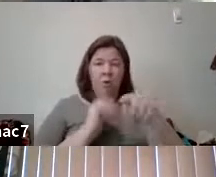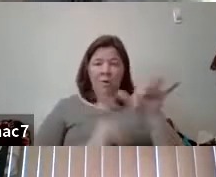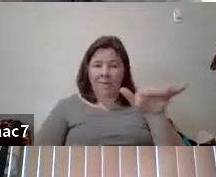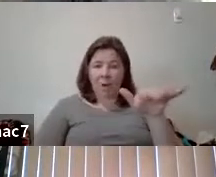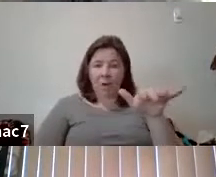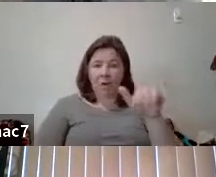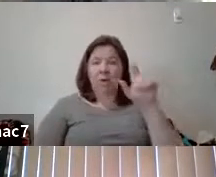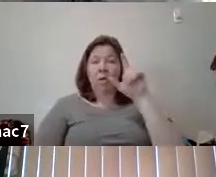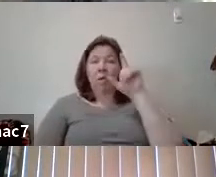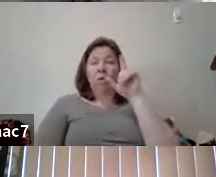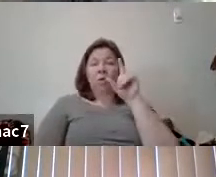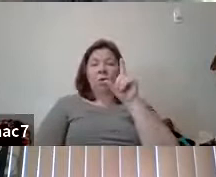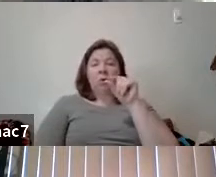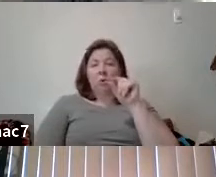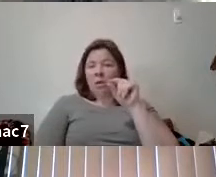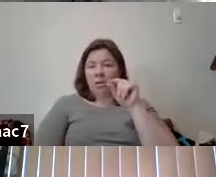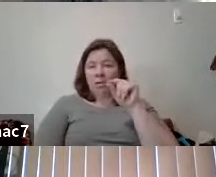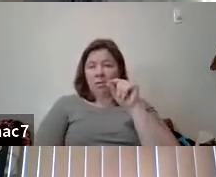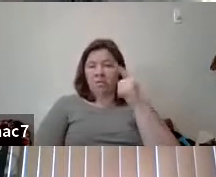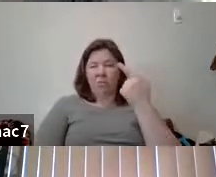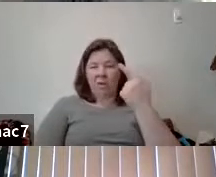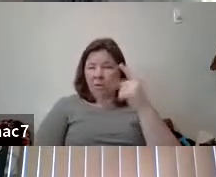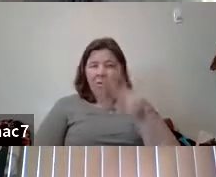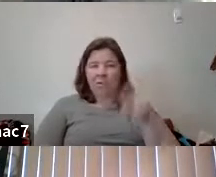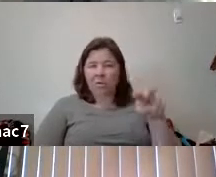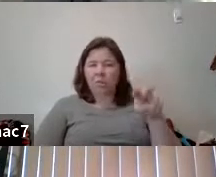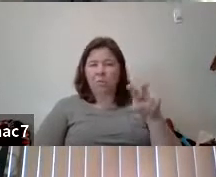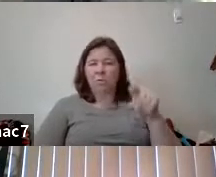takes 20 something, 21, 22